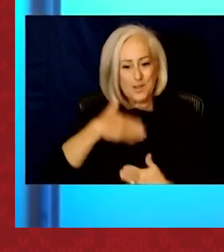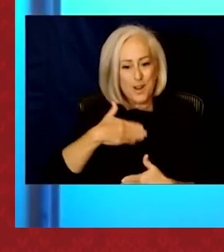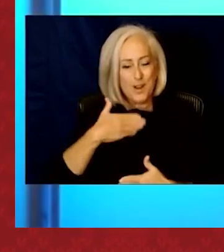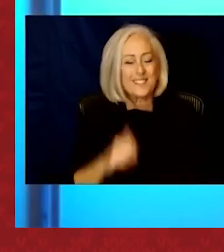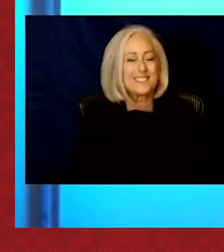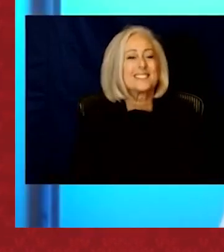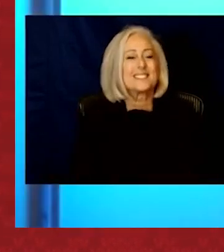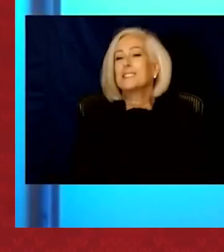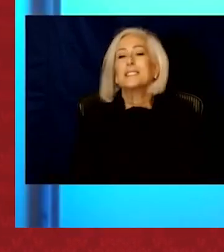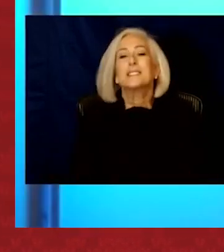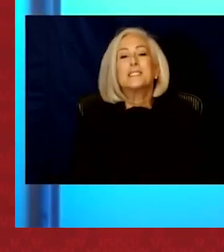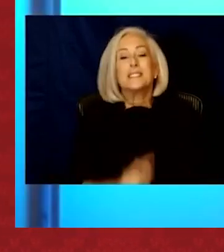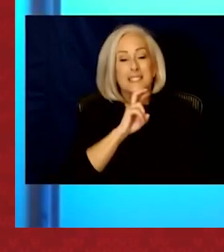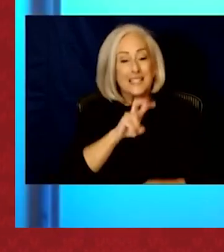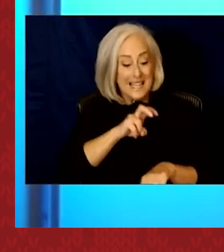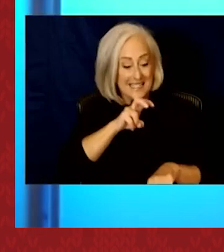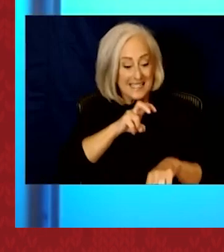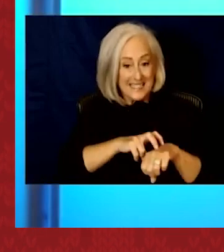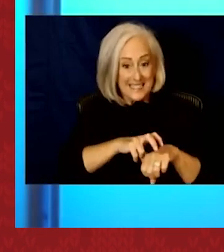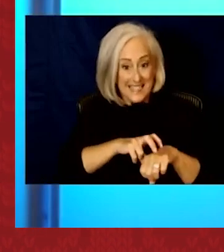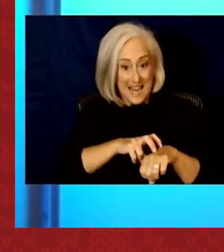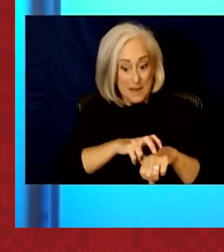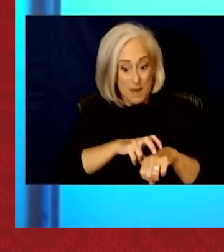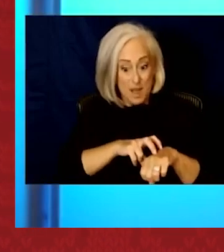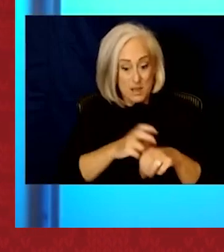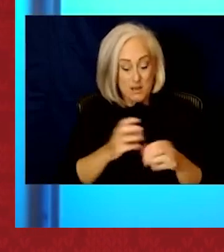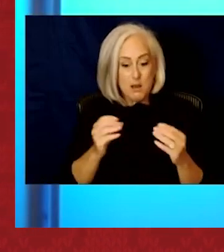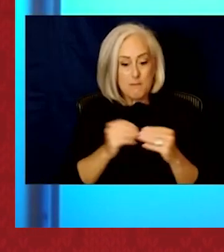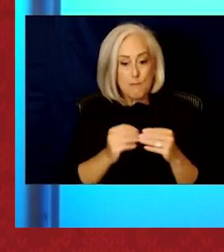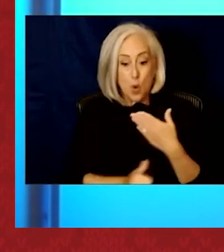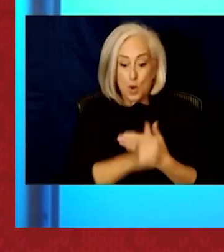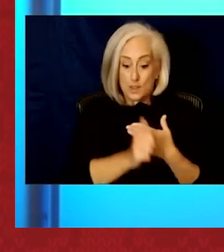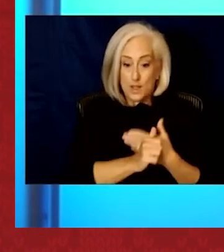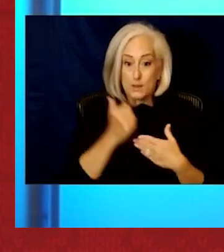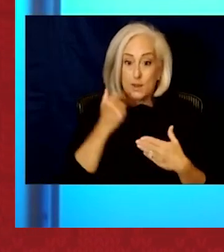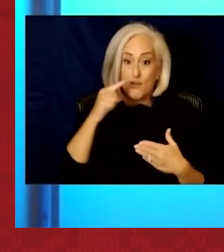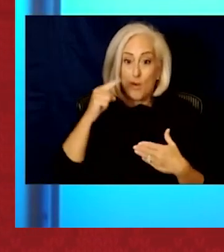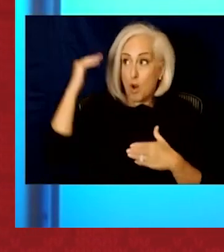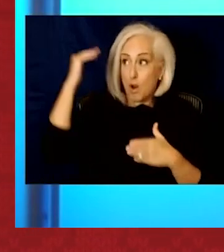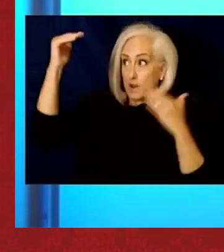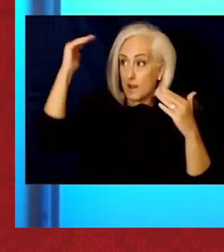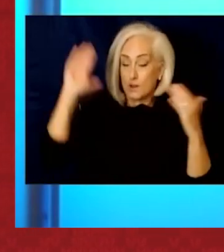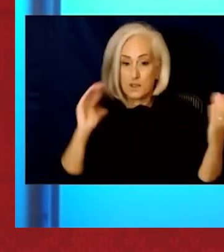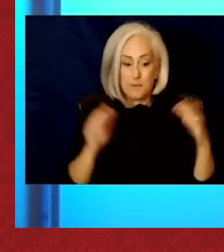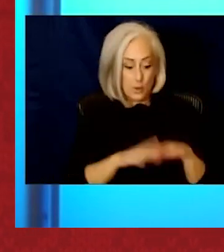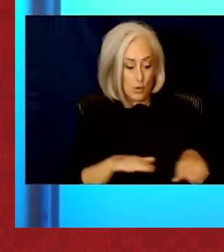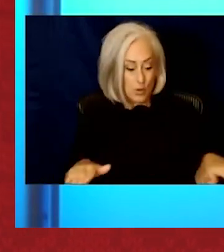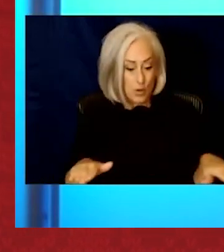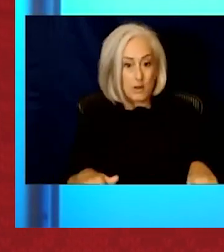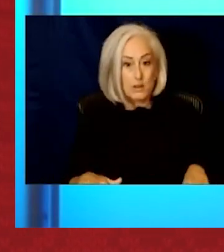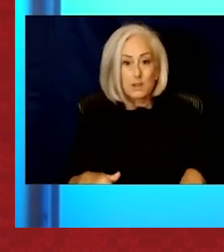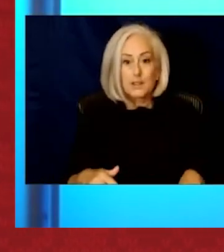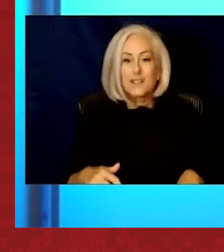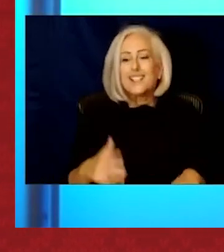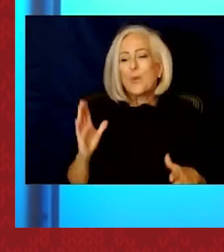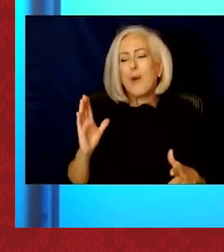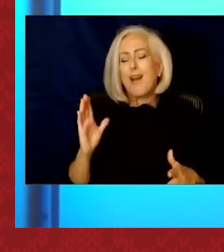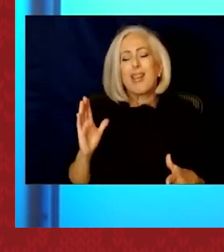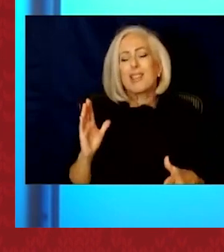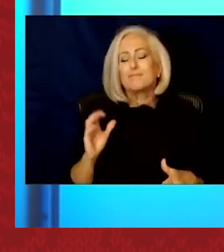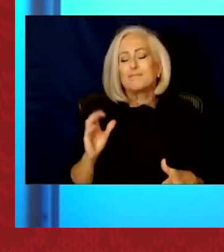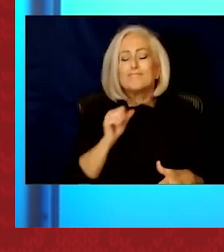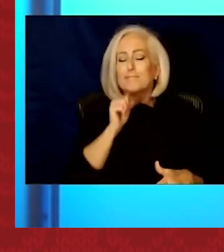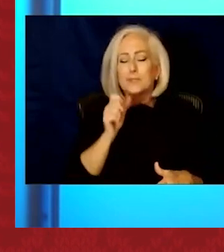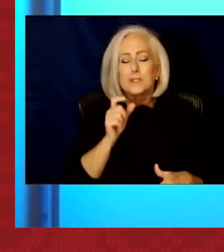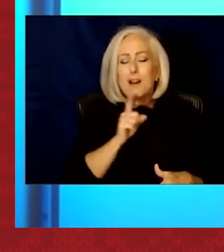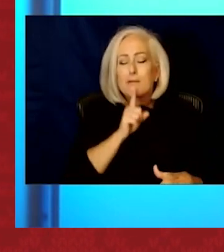there's interestingly, there's a myth out there about small snakes being more dangerous than large snakes. But what we do know is that little kids do